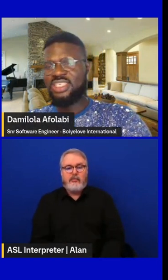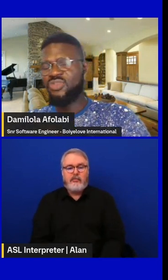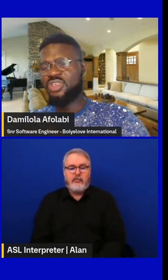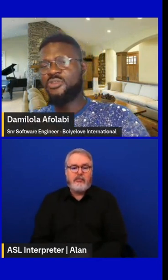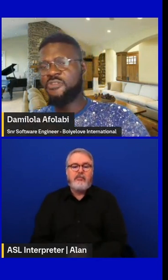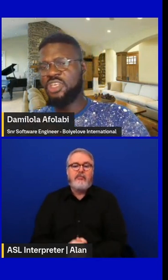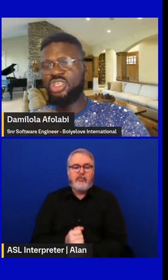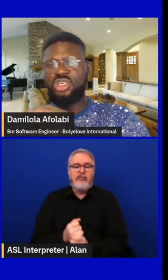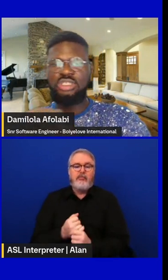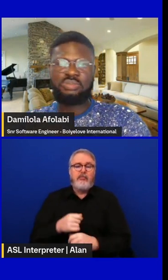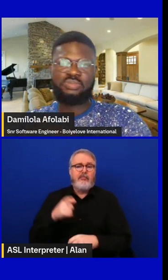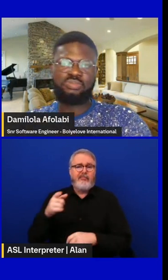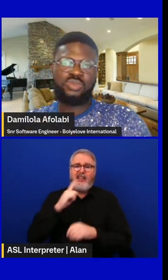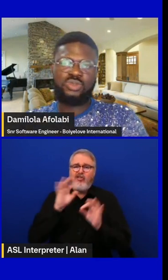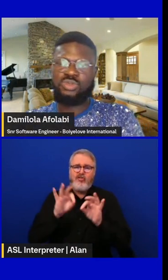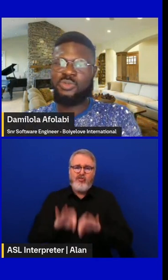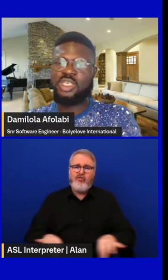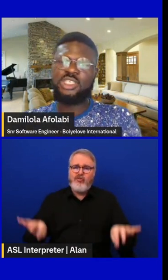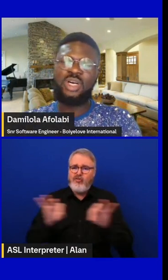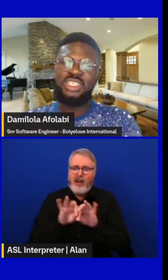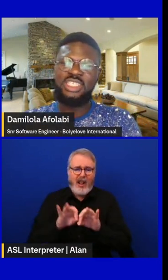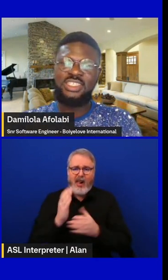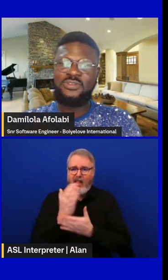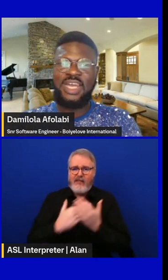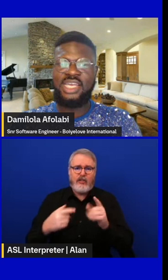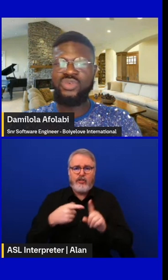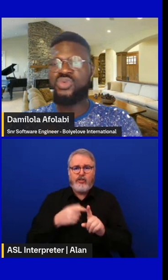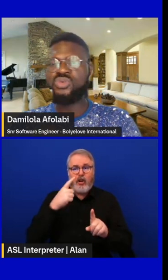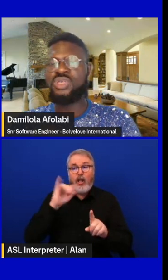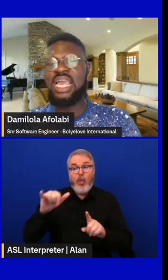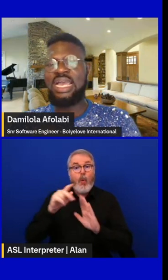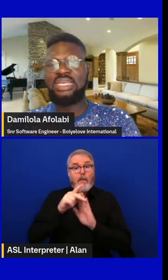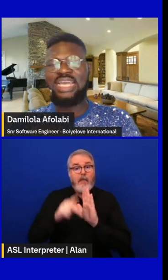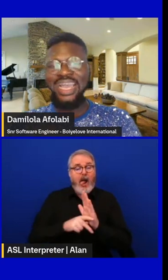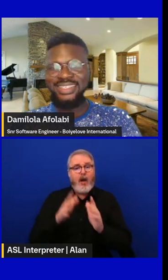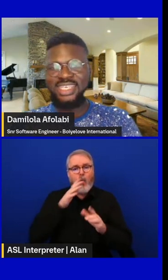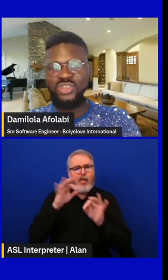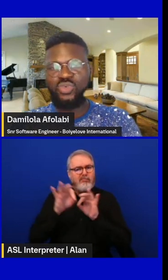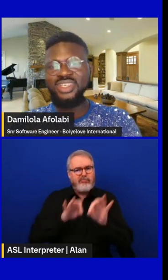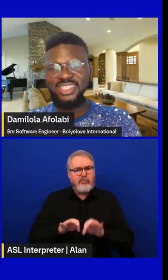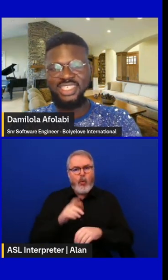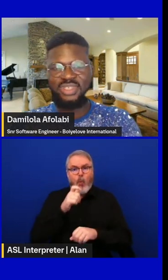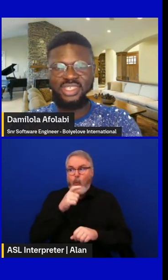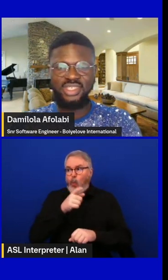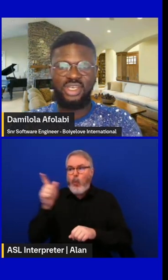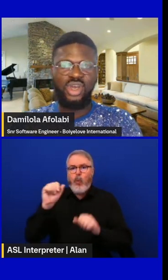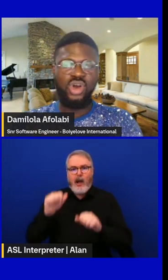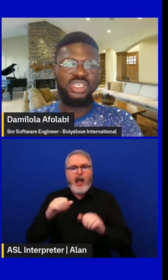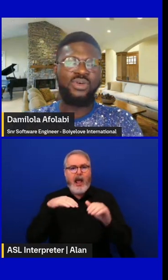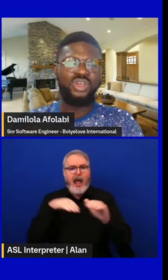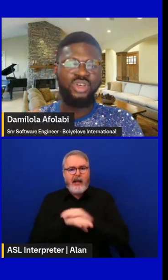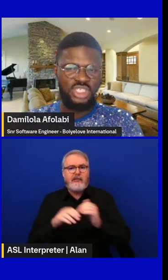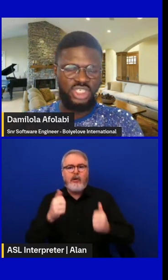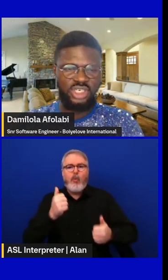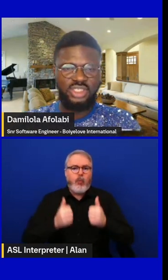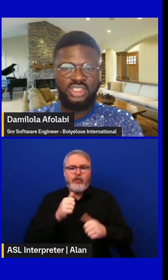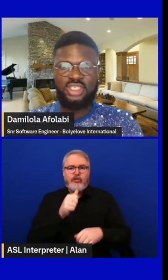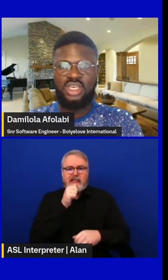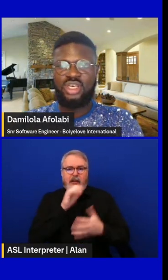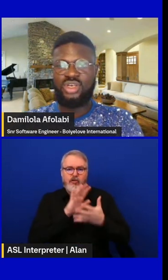So this is a critical feature because policies define who can access what secrets, under what